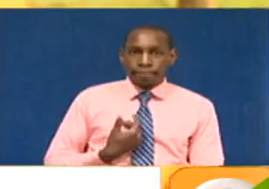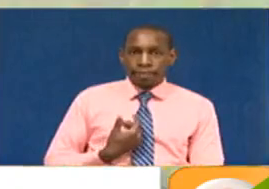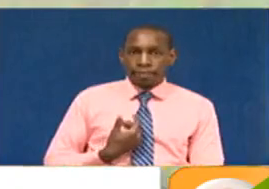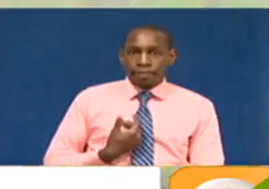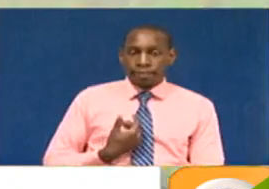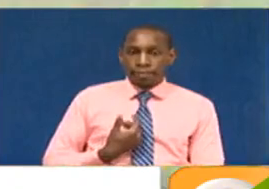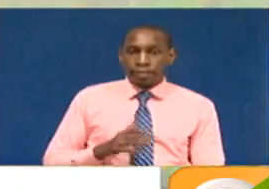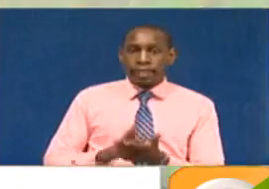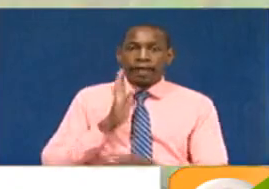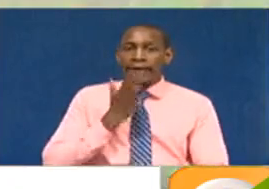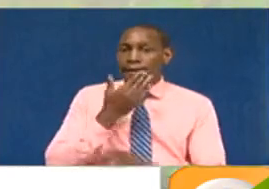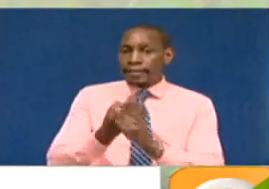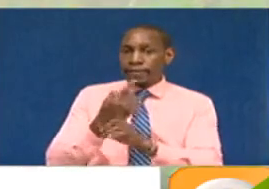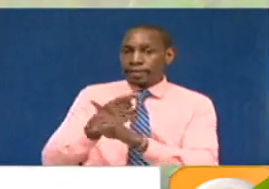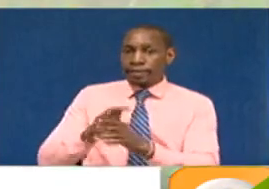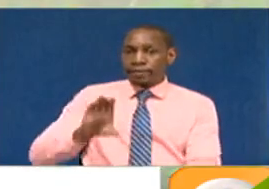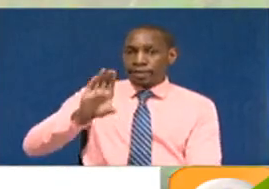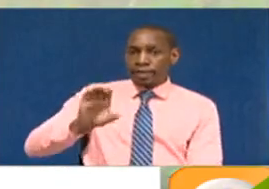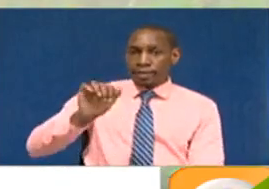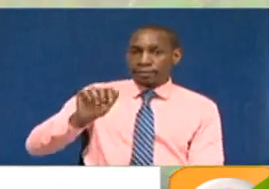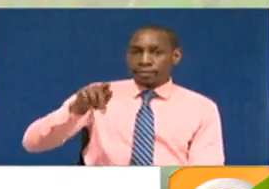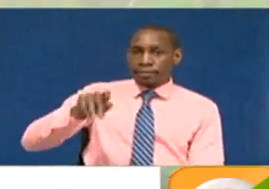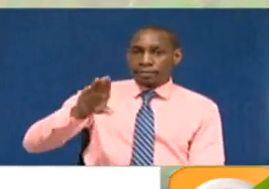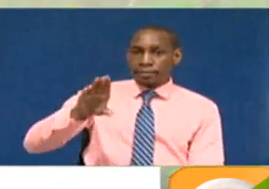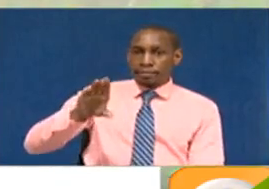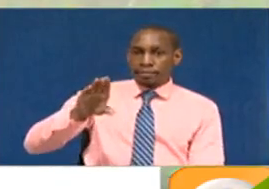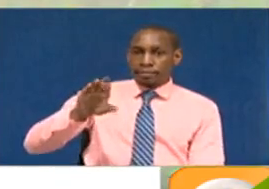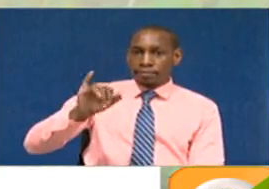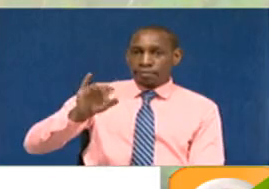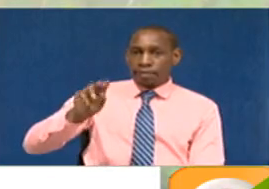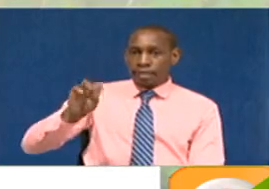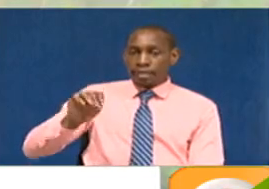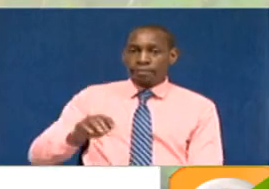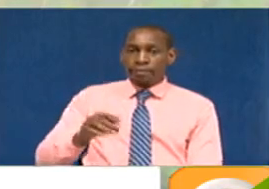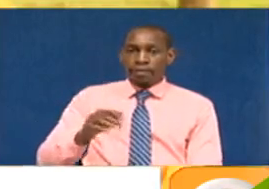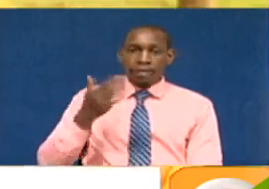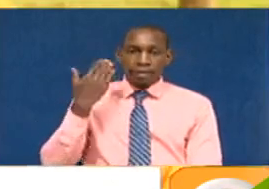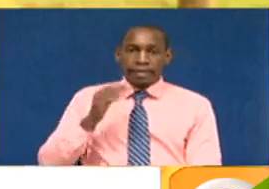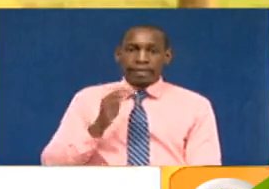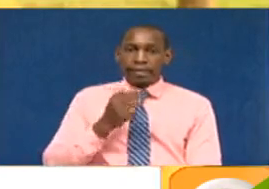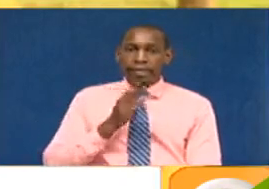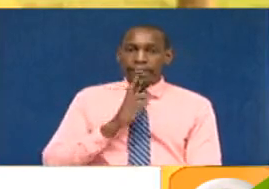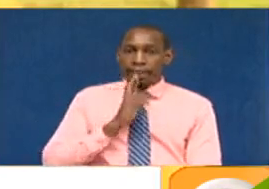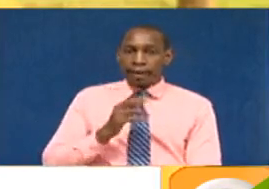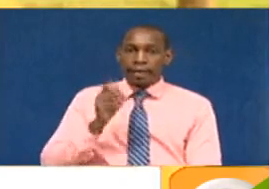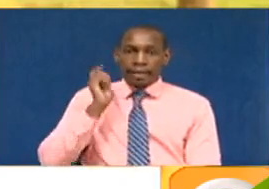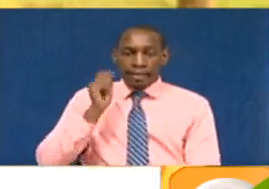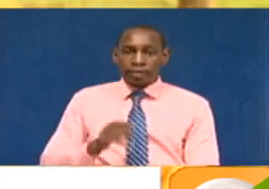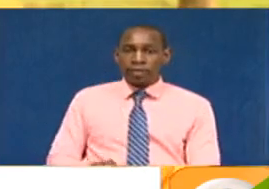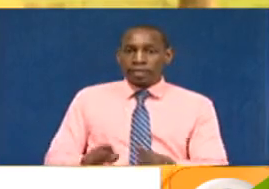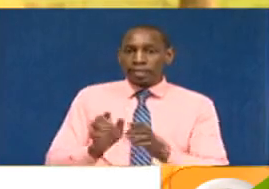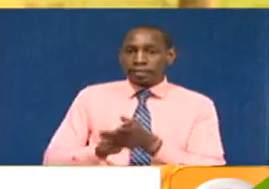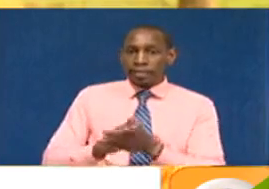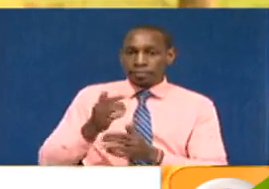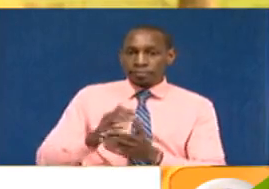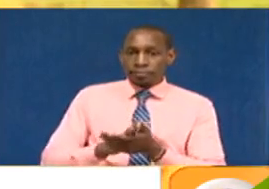colored capsicums. We have them, we have green, red, yellow. We have onions, and